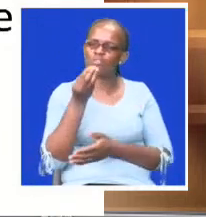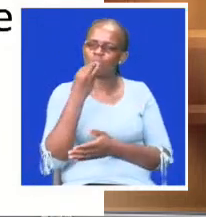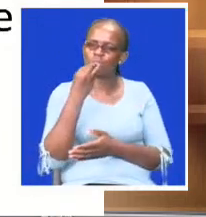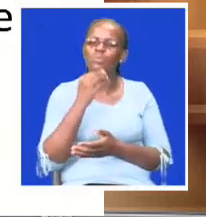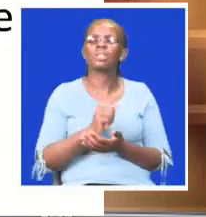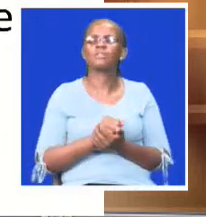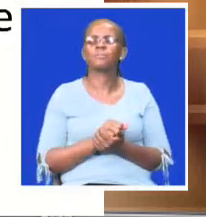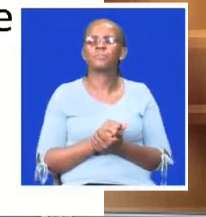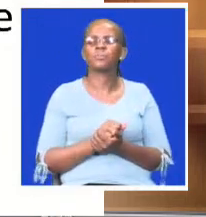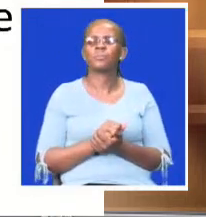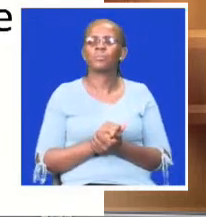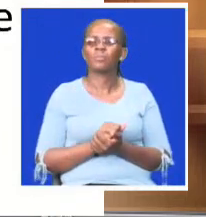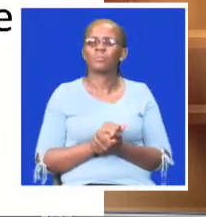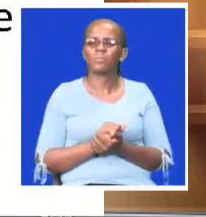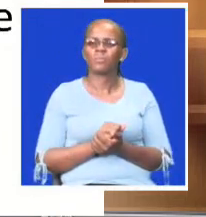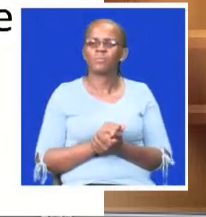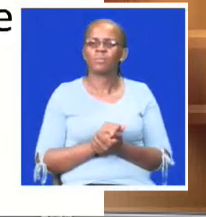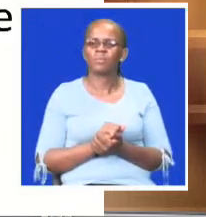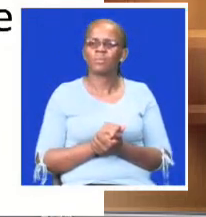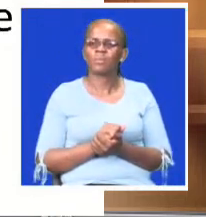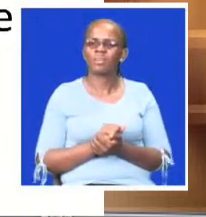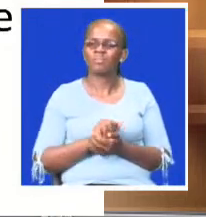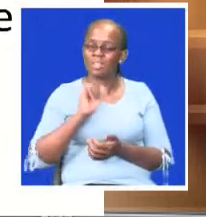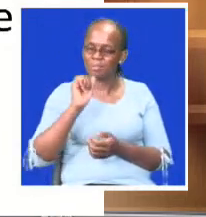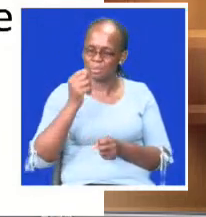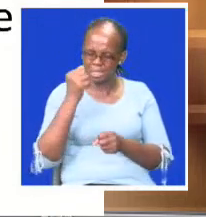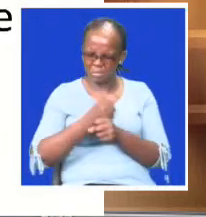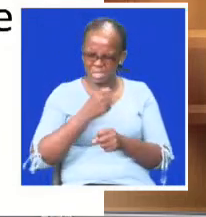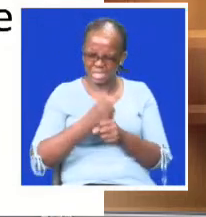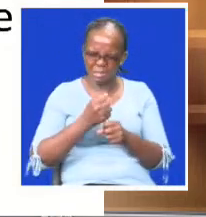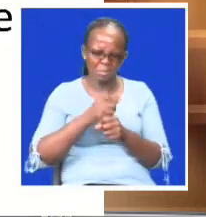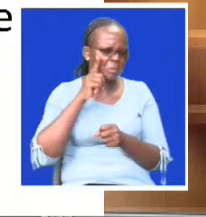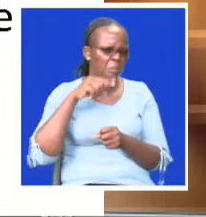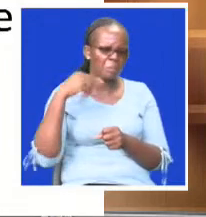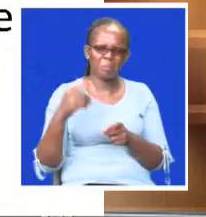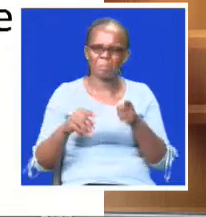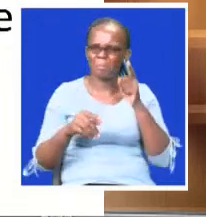garden, but they have to work hard for food.